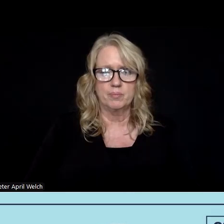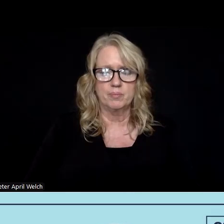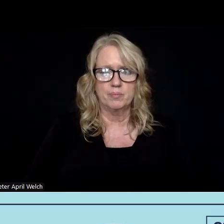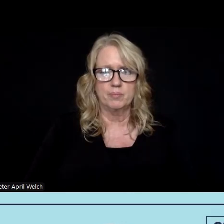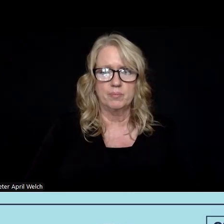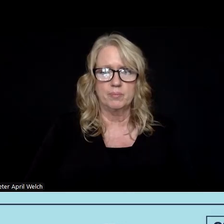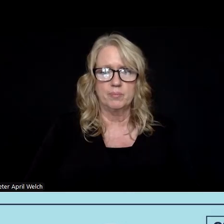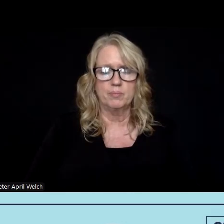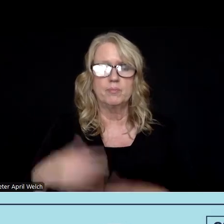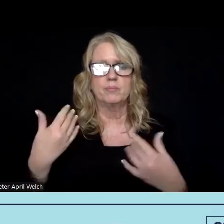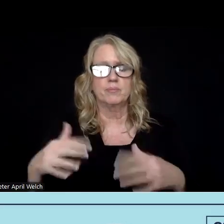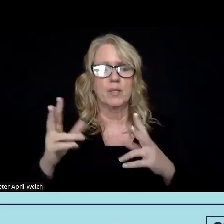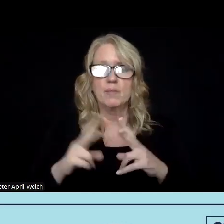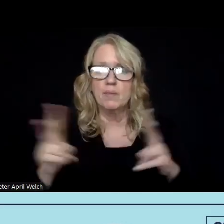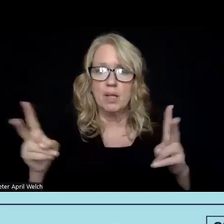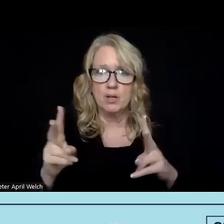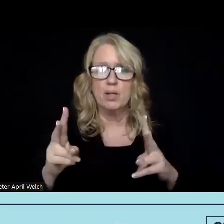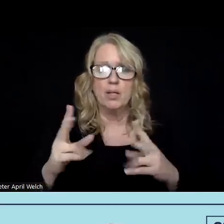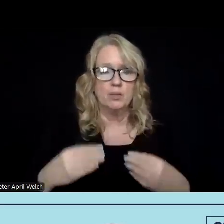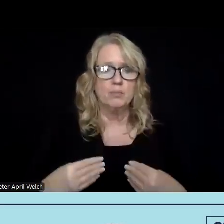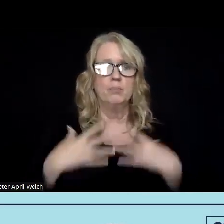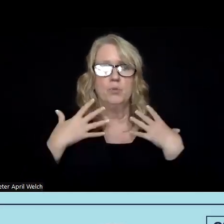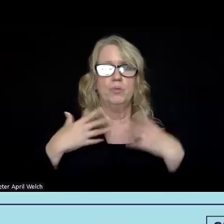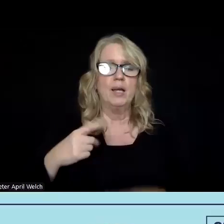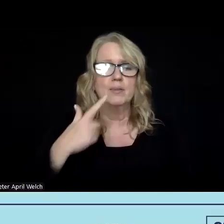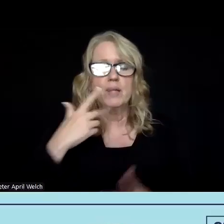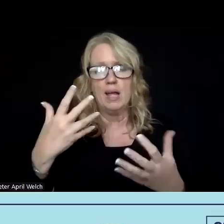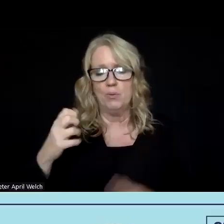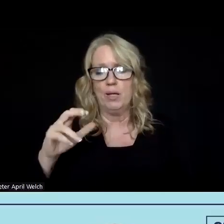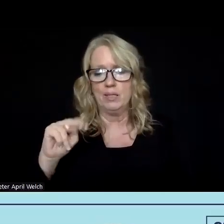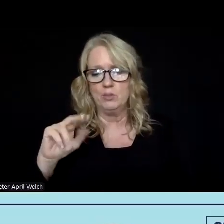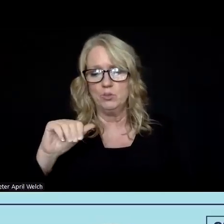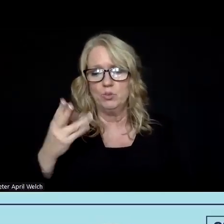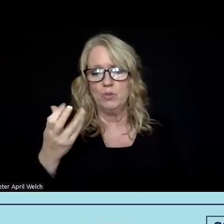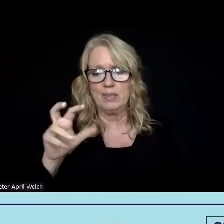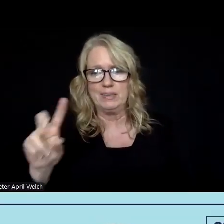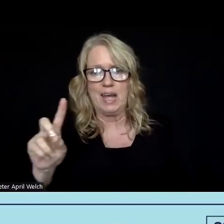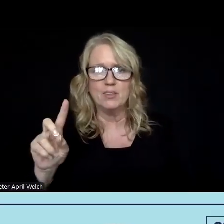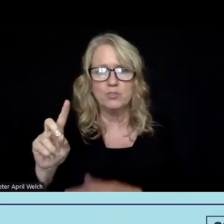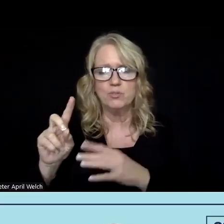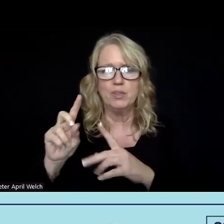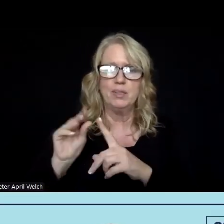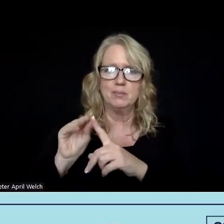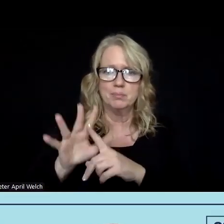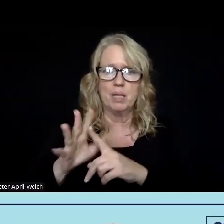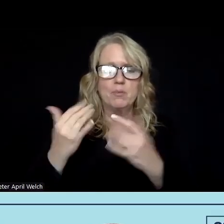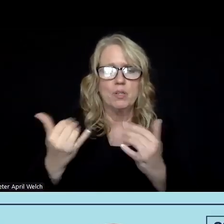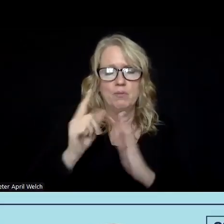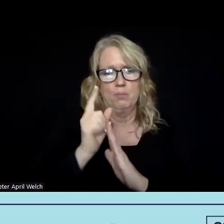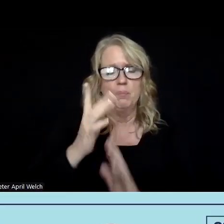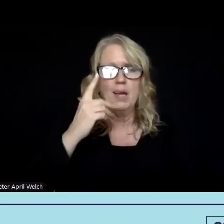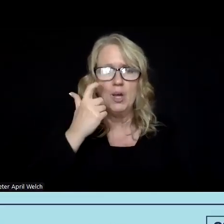Again, very moving. And I wanted to use the NASHPIT segment for just a moment to talk about a